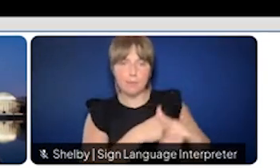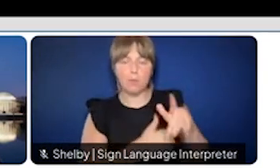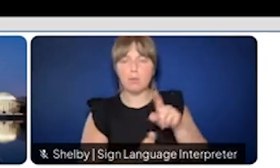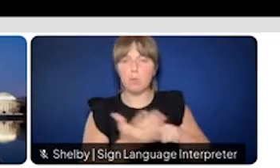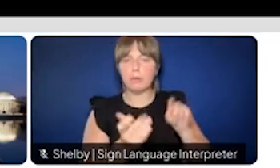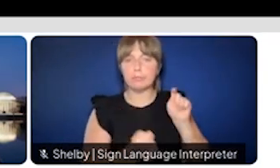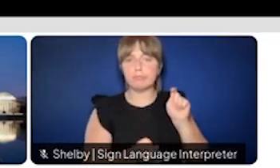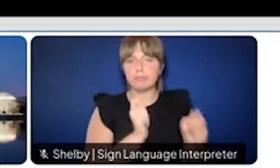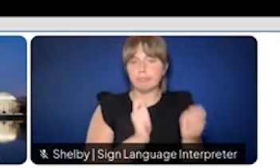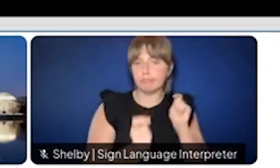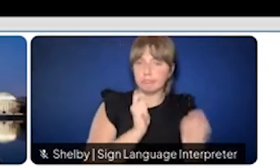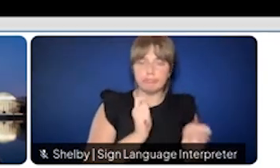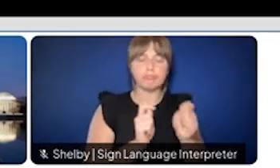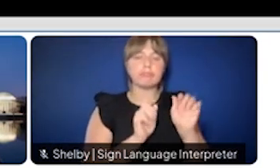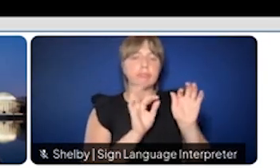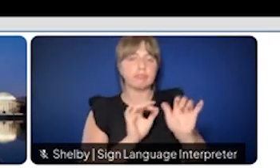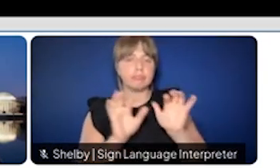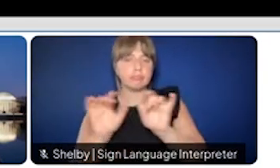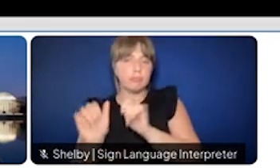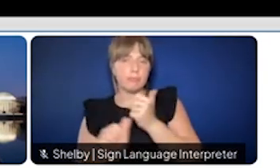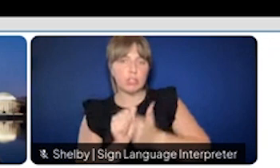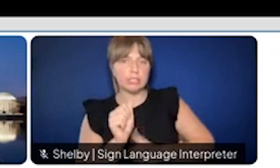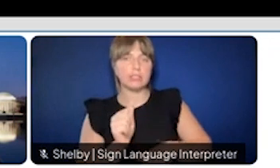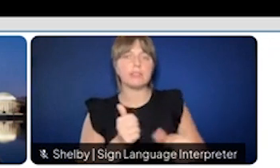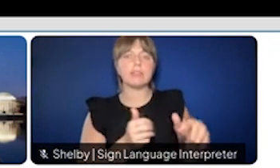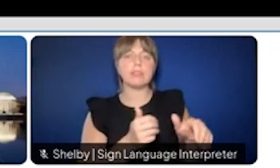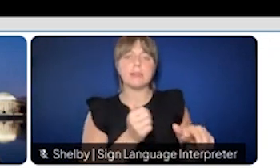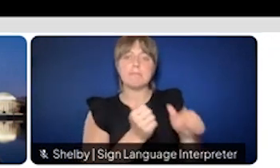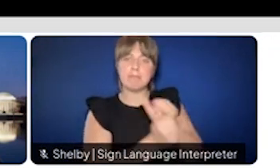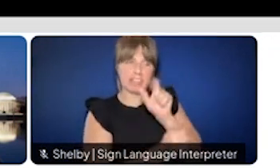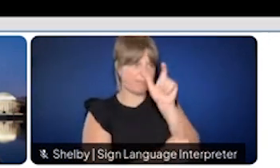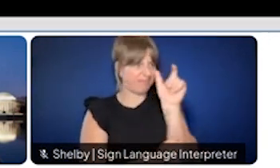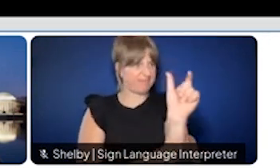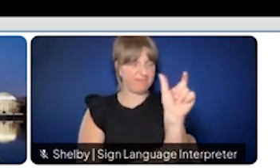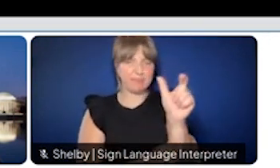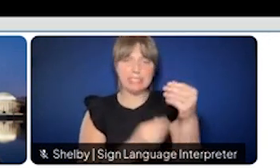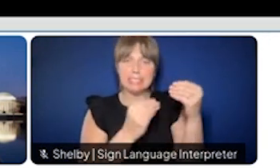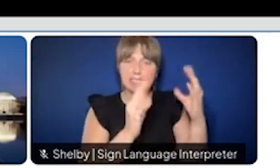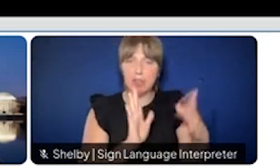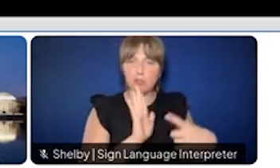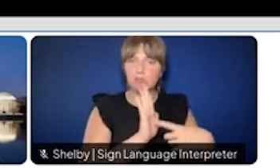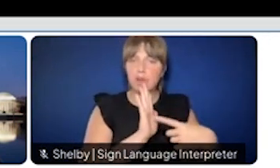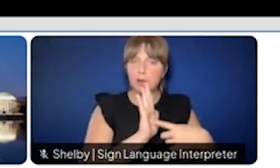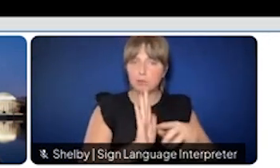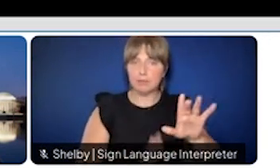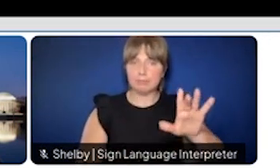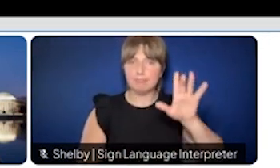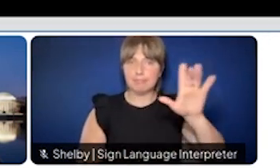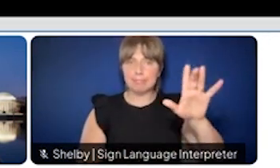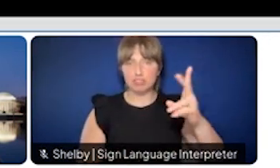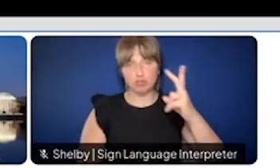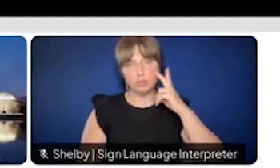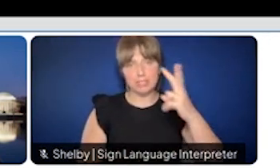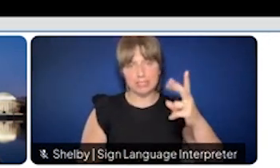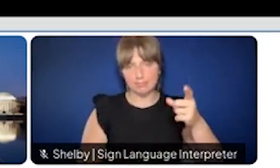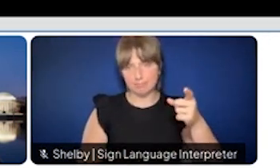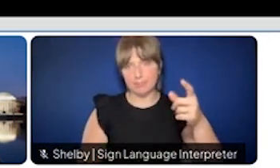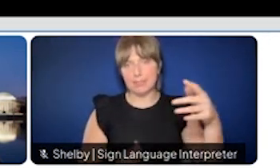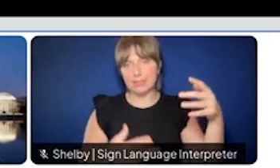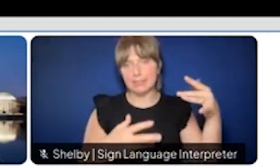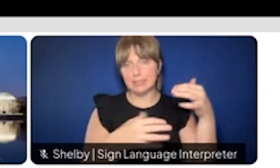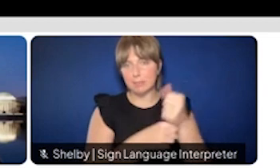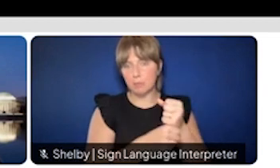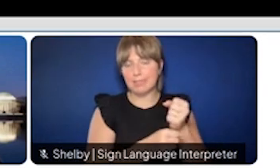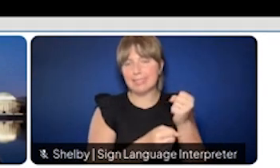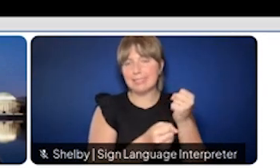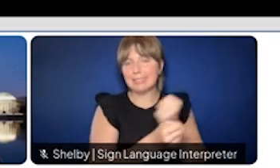in each one. But the main tab we focus on is the seller model, where you get to the top here, you'll see a summary statistics